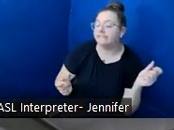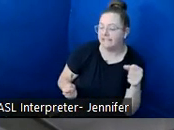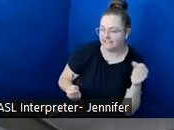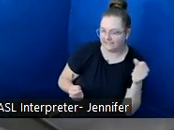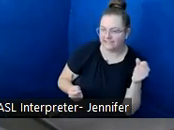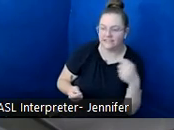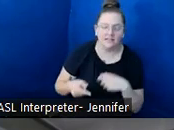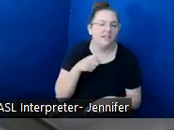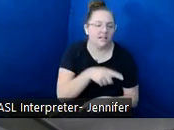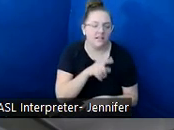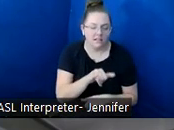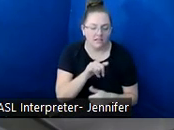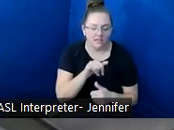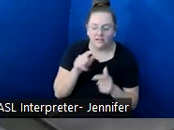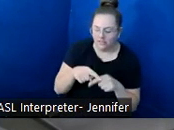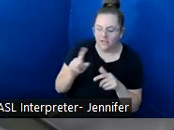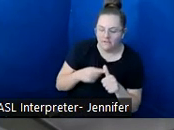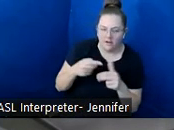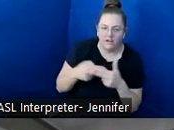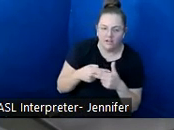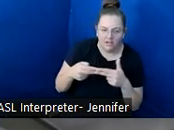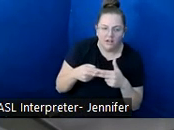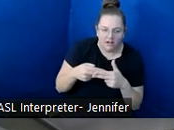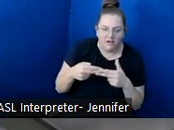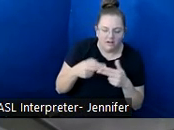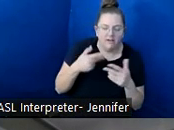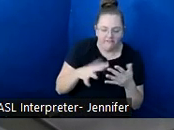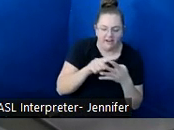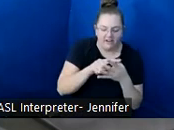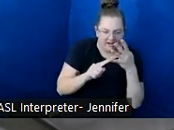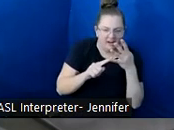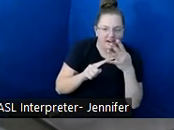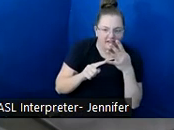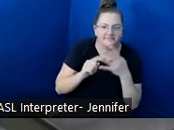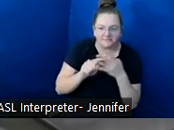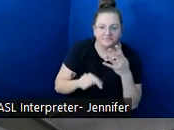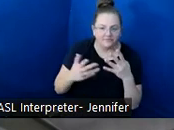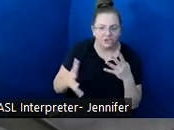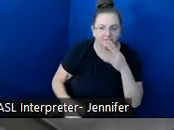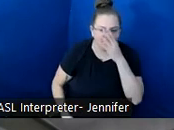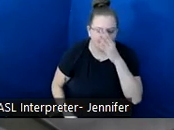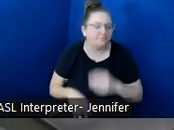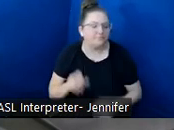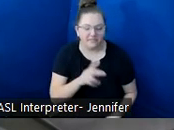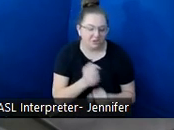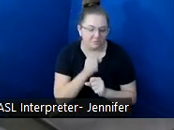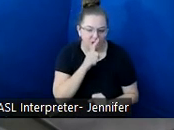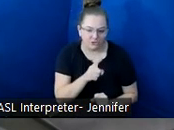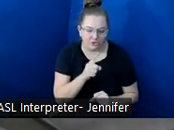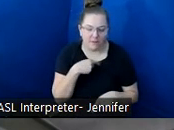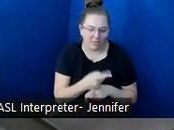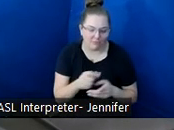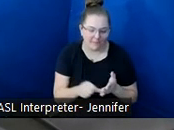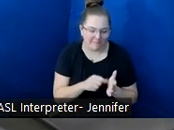this is the first slide. Yep, we went through this. We went through this first slide. Yep. I want to make sure if I'm on the right